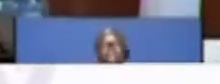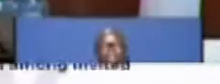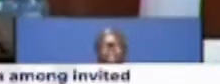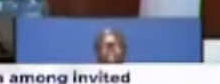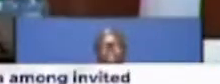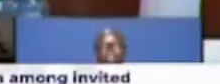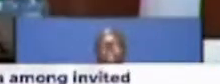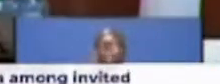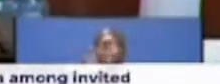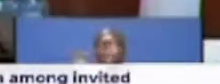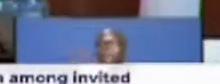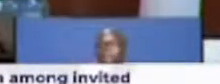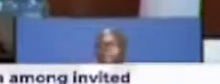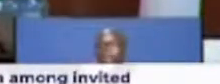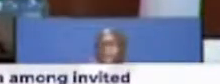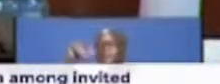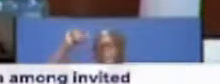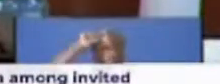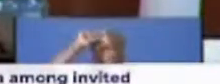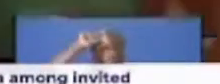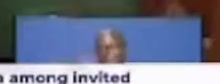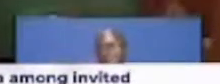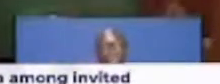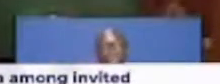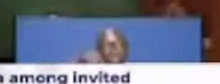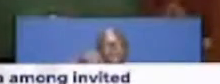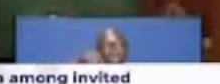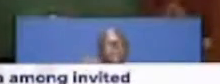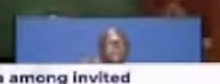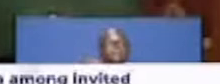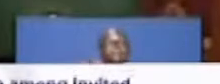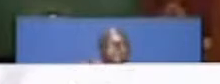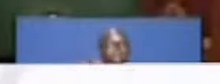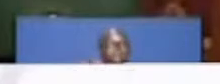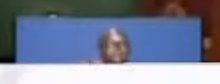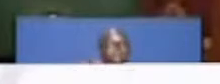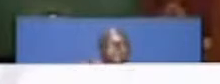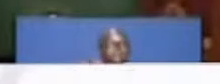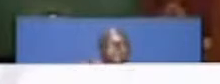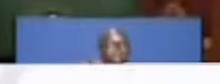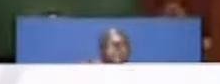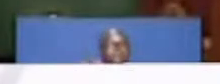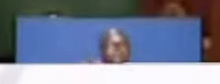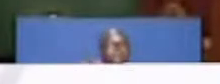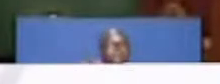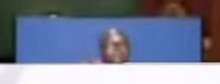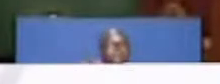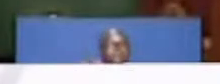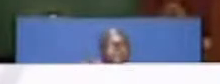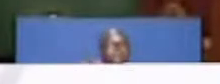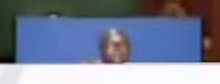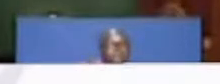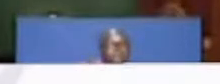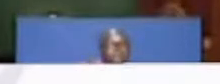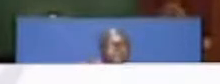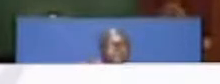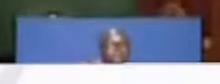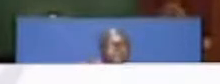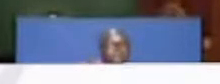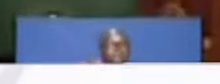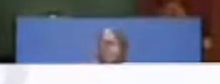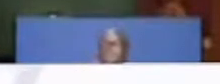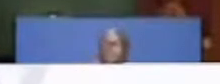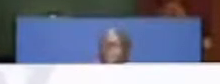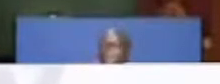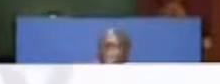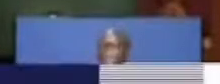one of my administration's key priorities has also been to revive state undertakings that have been designated